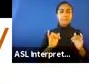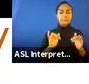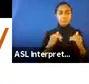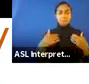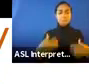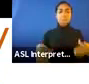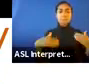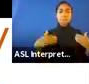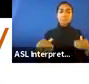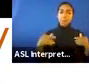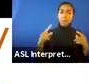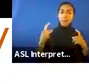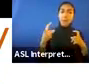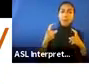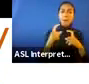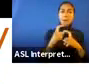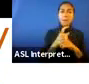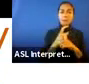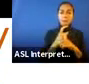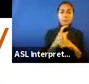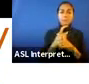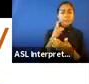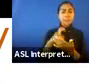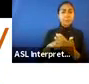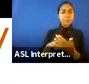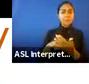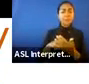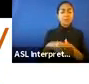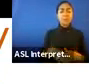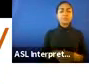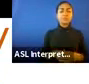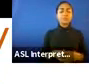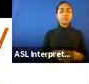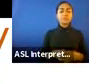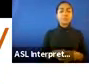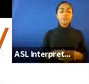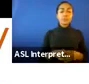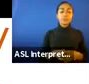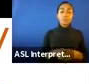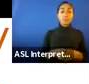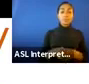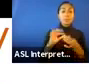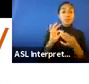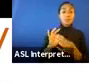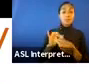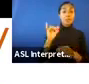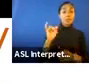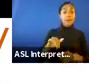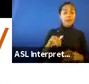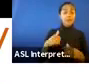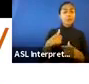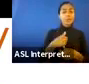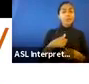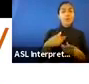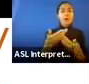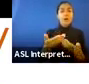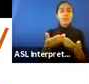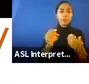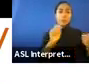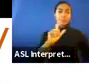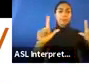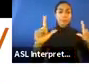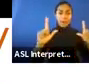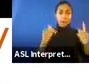complexity of the challenges. And so with that, we're going to offer a framework to help us, that's going to guide us in the next sessions to